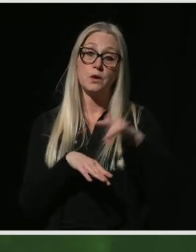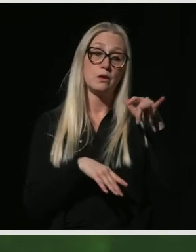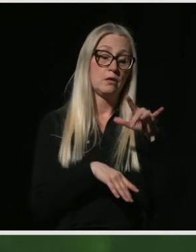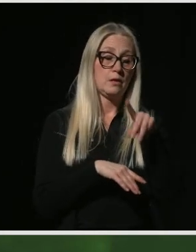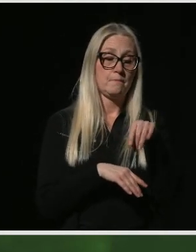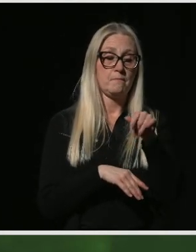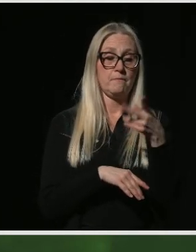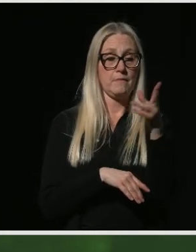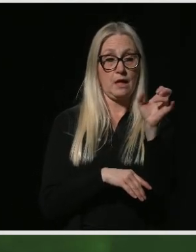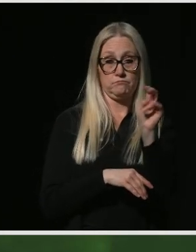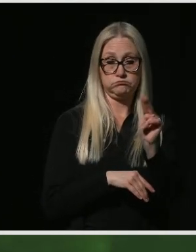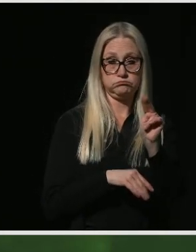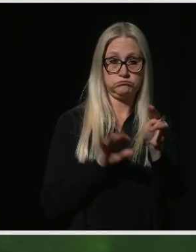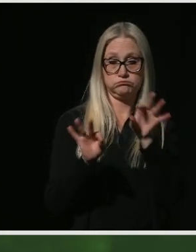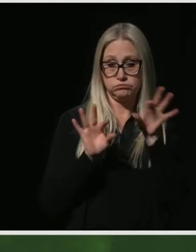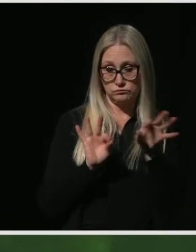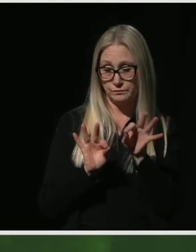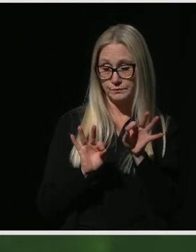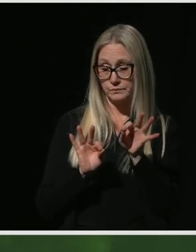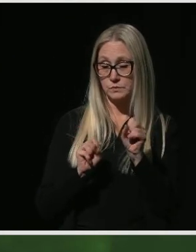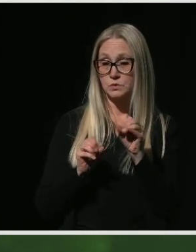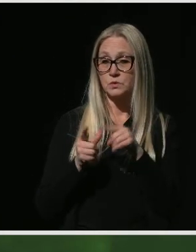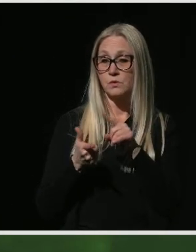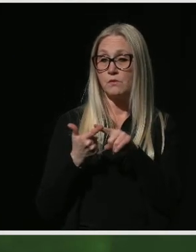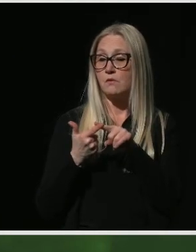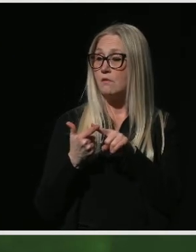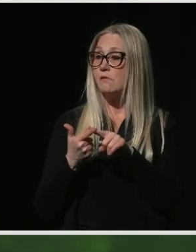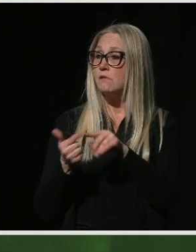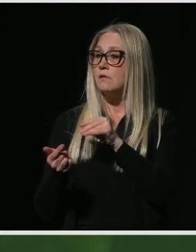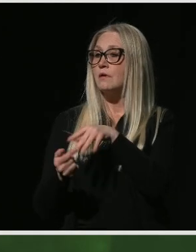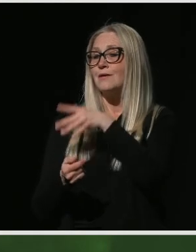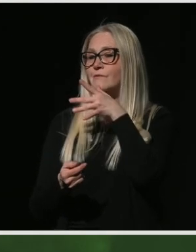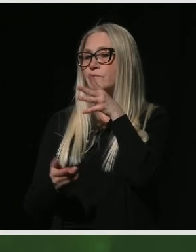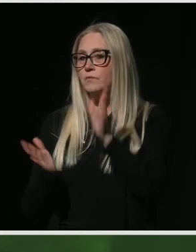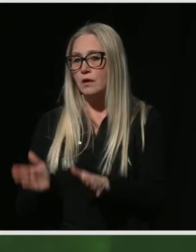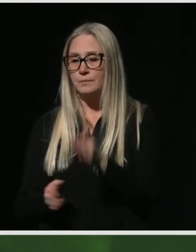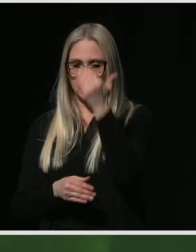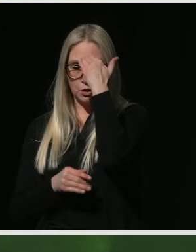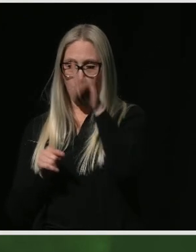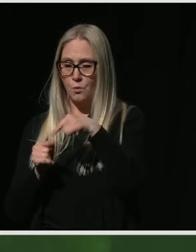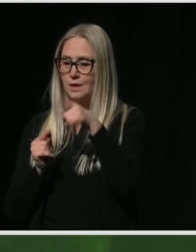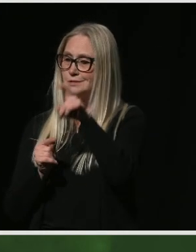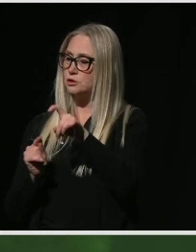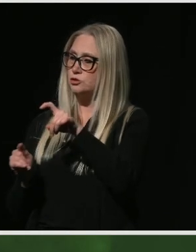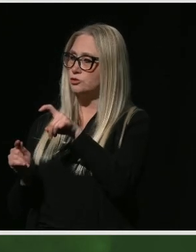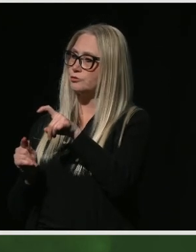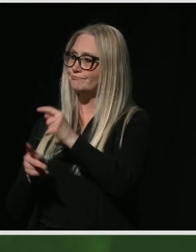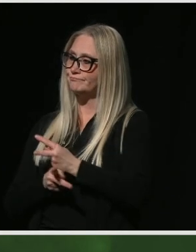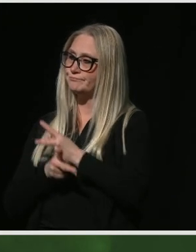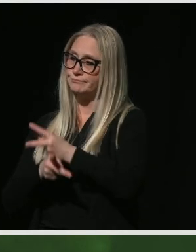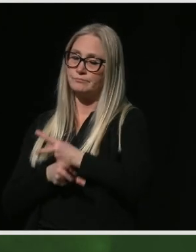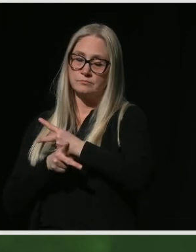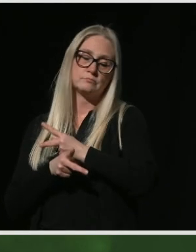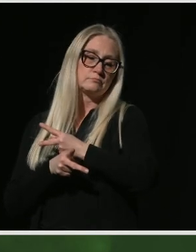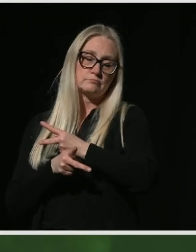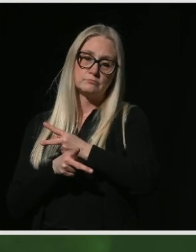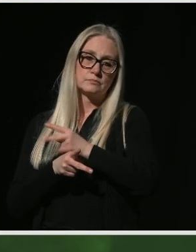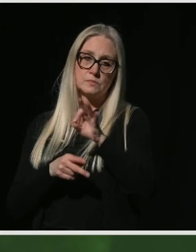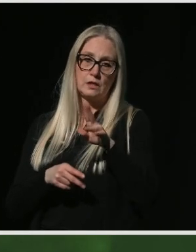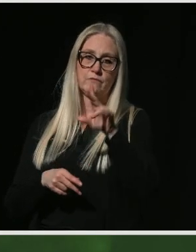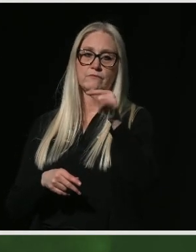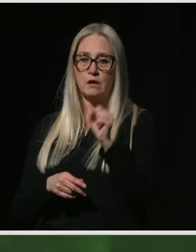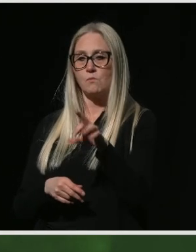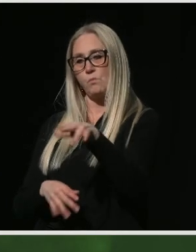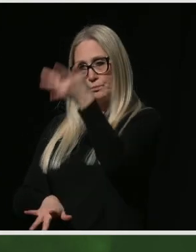help farmers know when to take action in terms of fungicides and pathogen prevention. So our newest member of